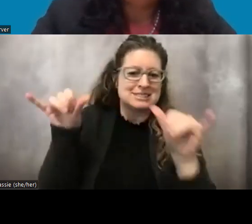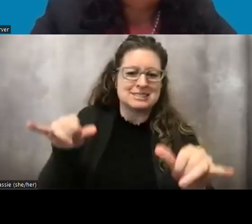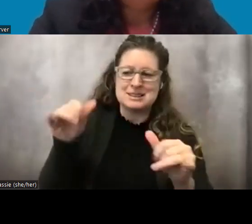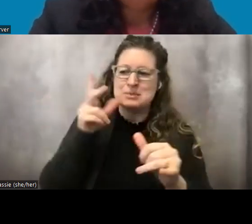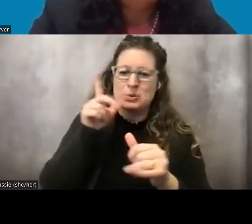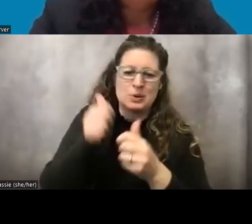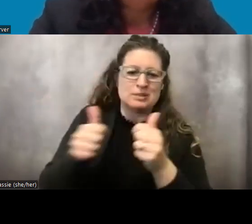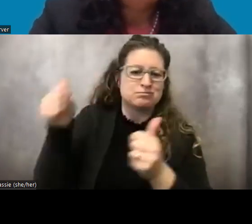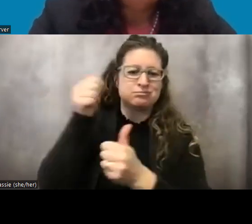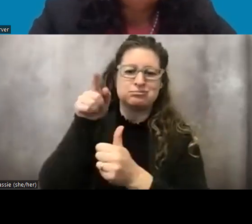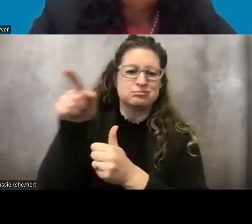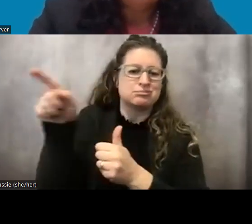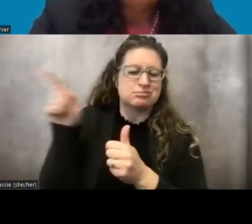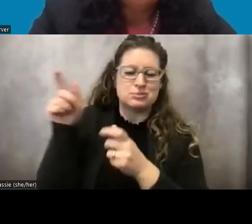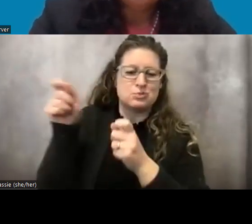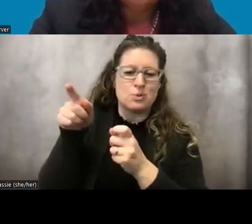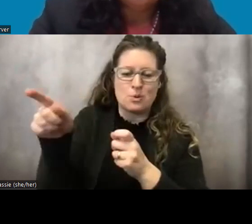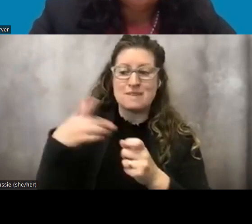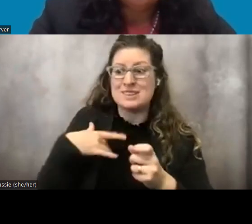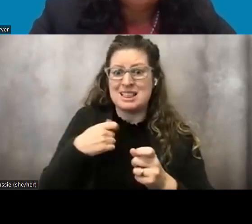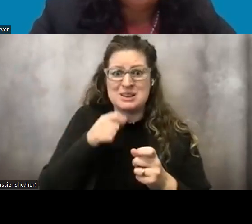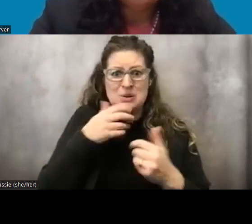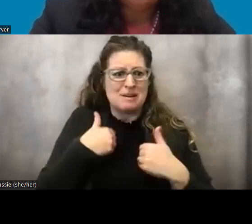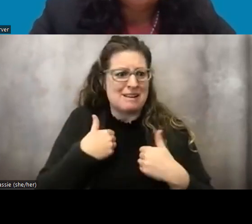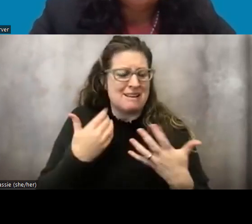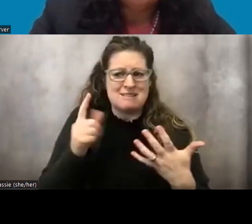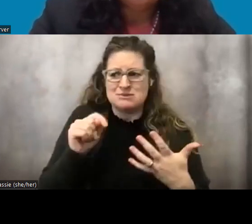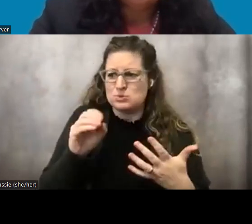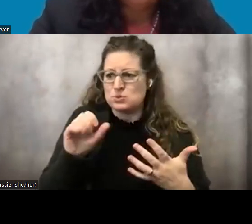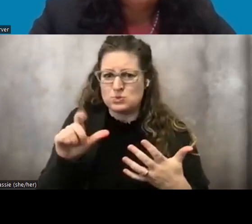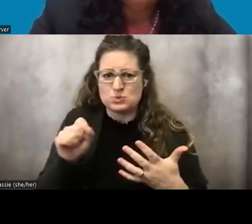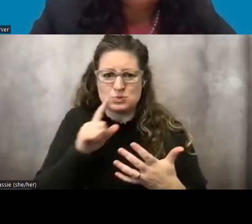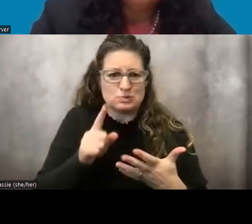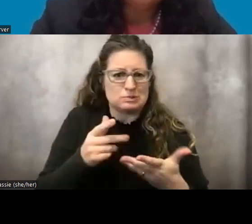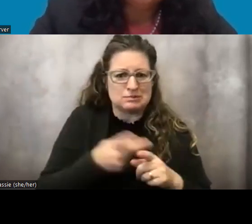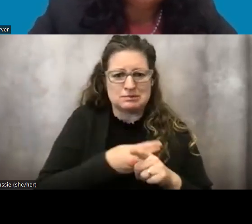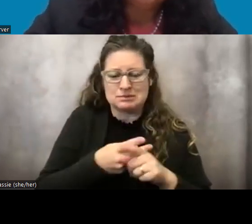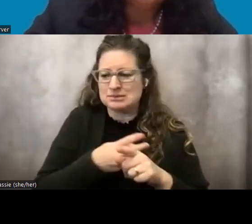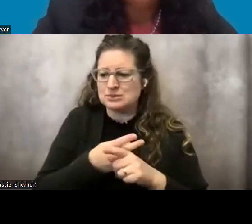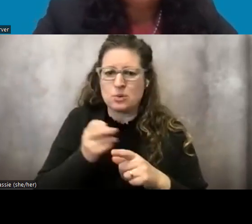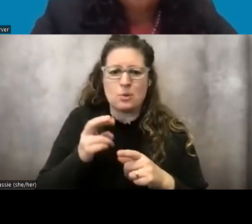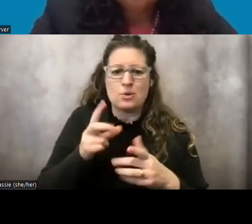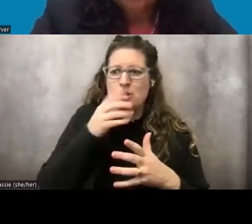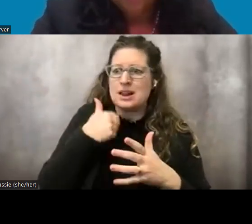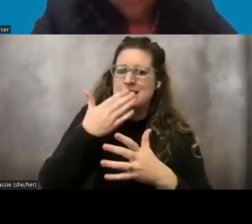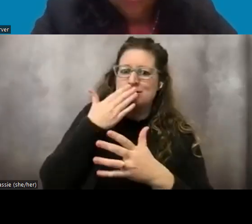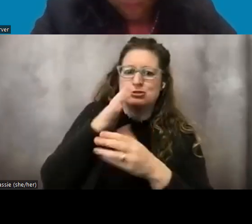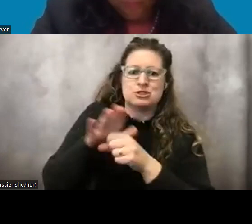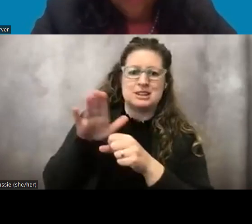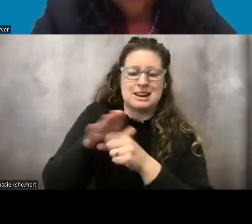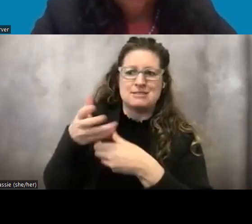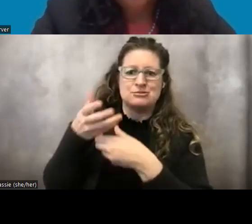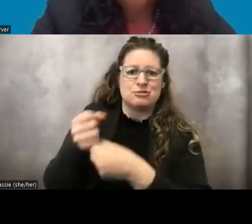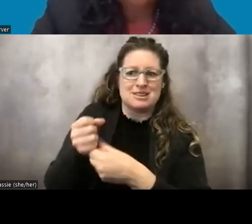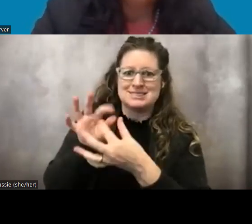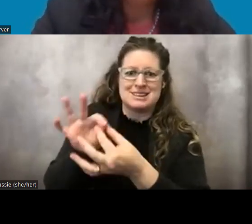in that. They feel like they don't have the time, that it's not prioritized by leadership in their organizations. And so they feel